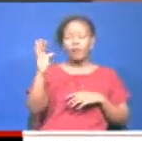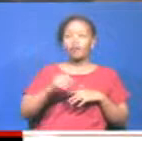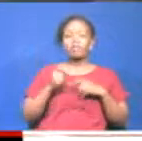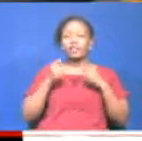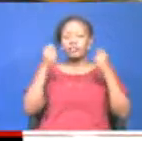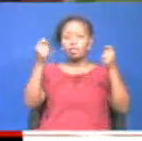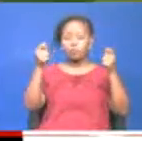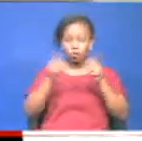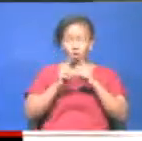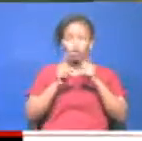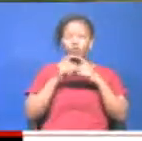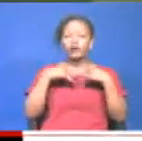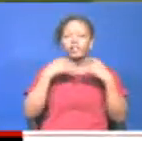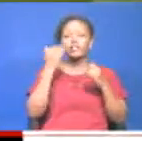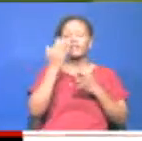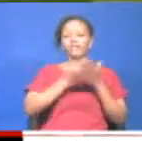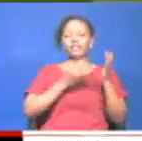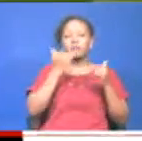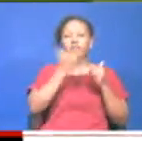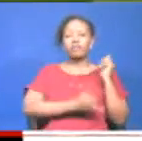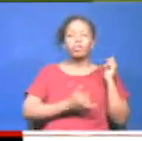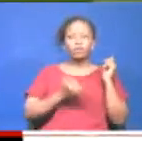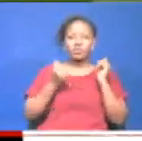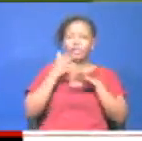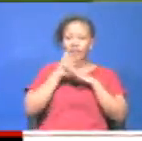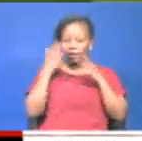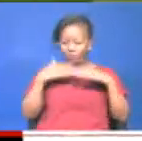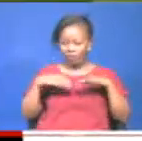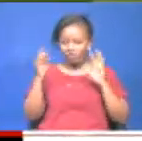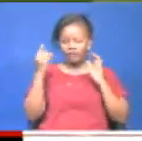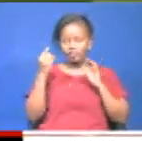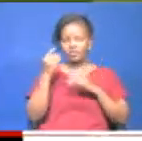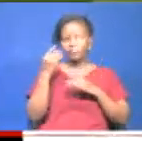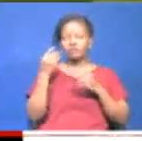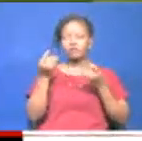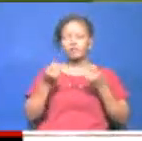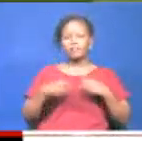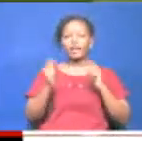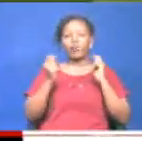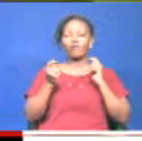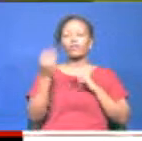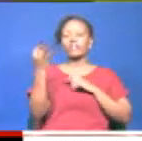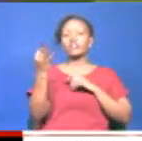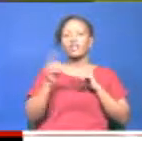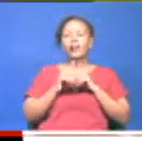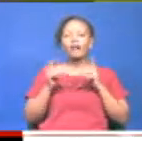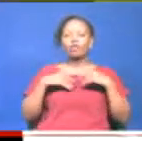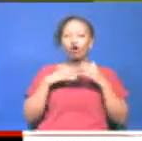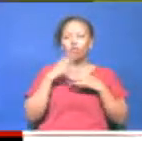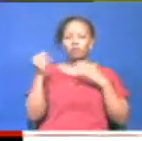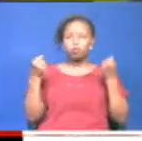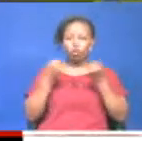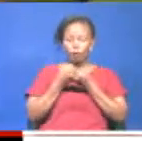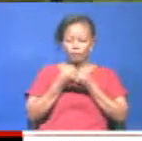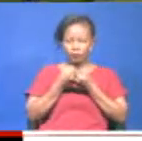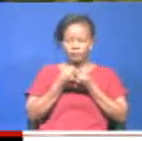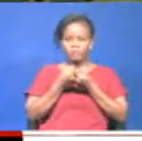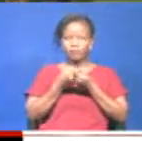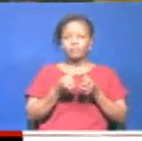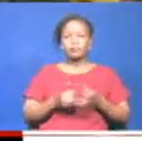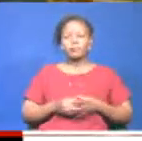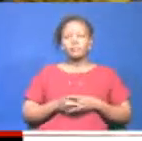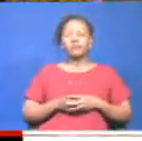made the semifinals after finishing second in heat three behind Ethiopia's world indoor champion Gadaf Tisegay. With the only